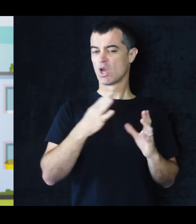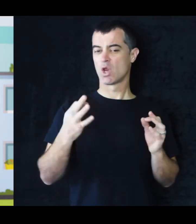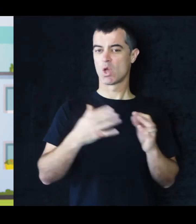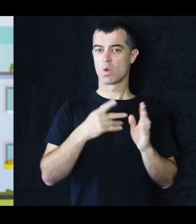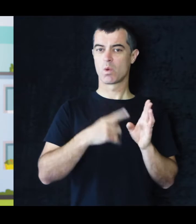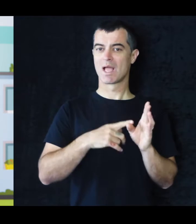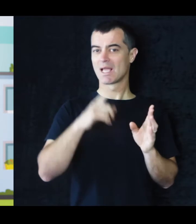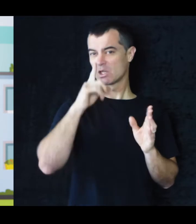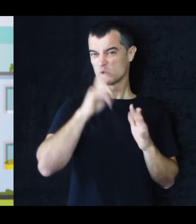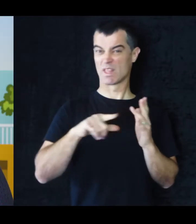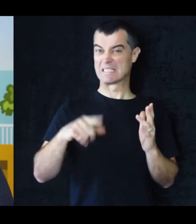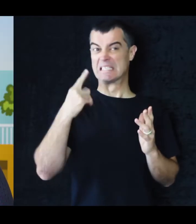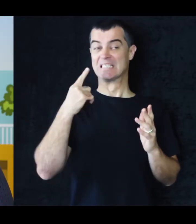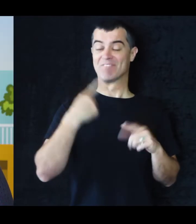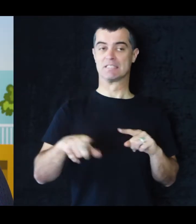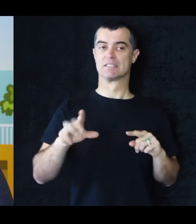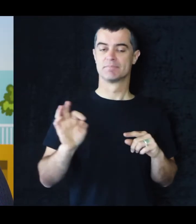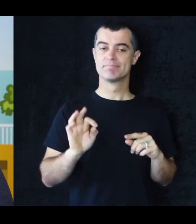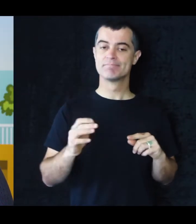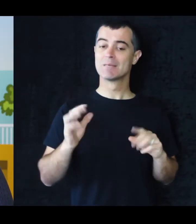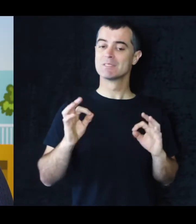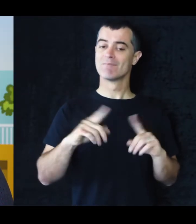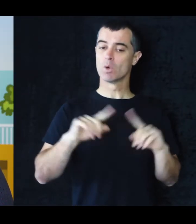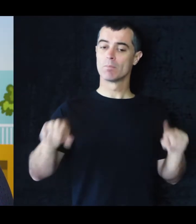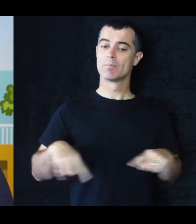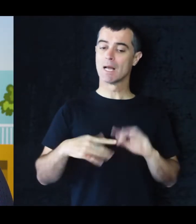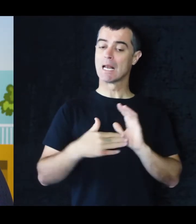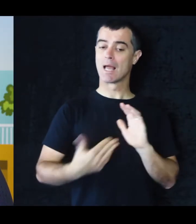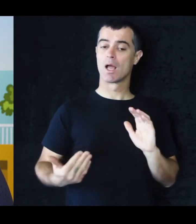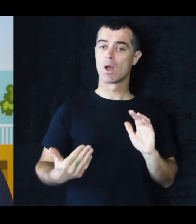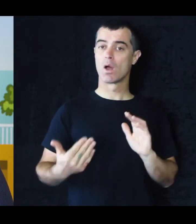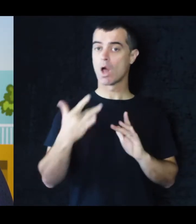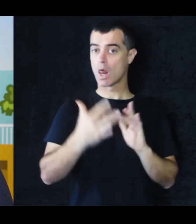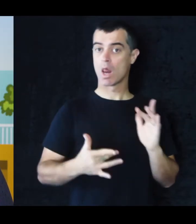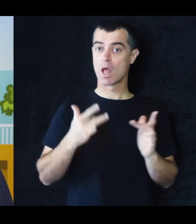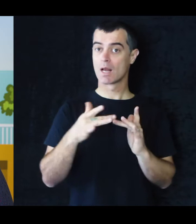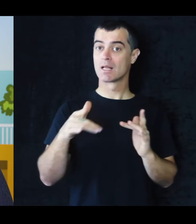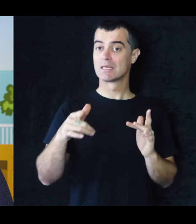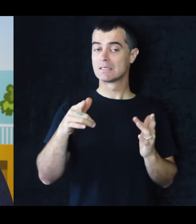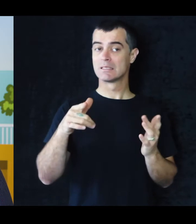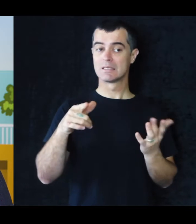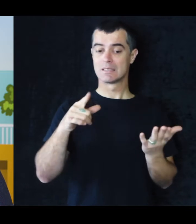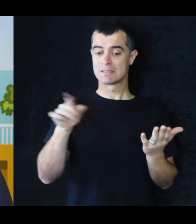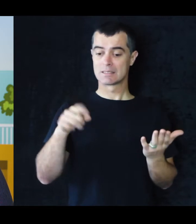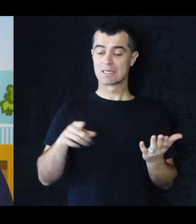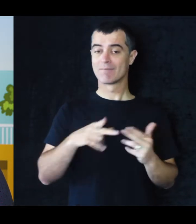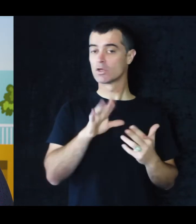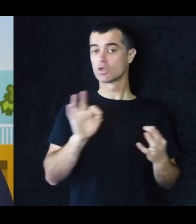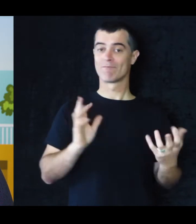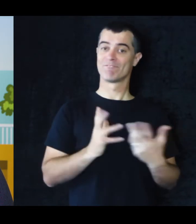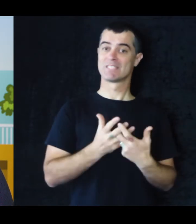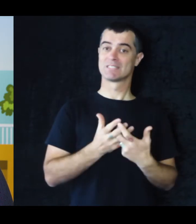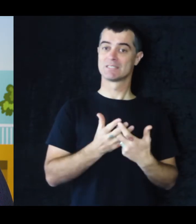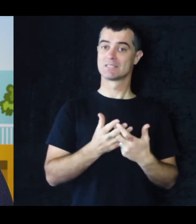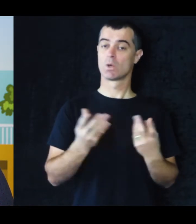way I would have done it. But I think particularly because these forms are now online, there's tick boxes, and if you don't